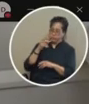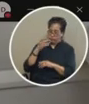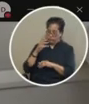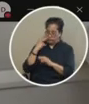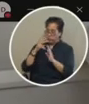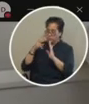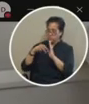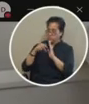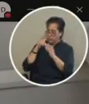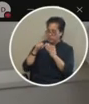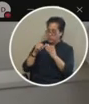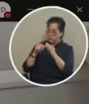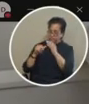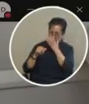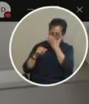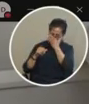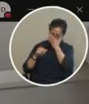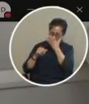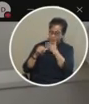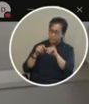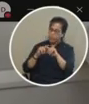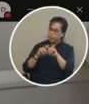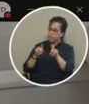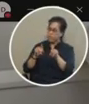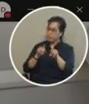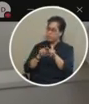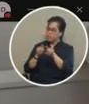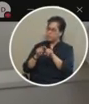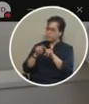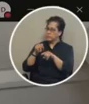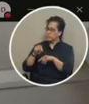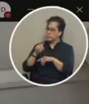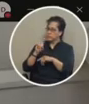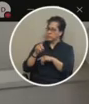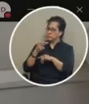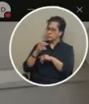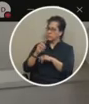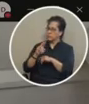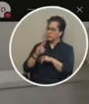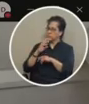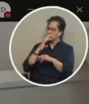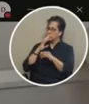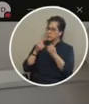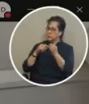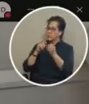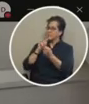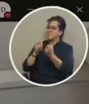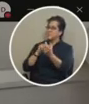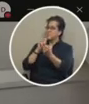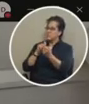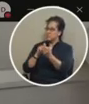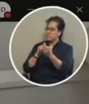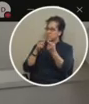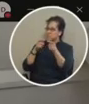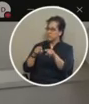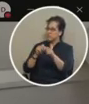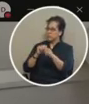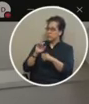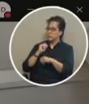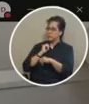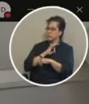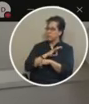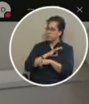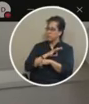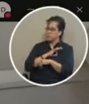saw that letter, but I also spoke with BNHR, and it was about a very specific event with one of their staff